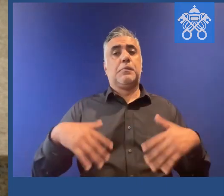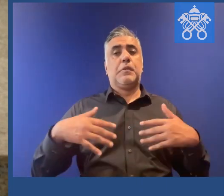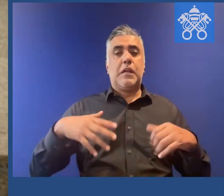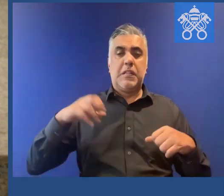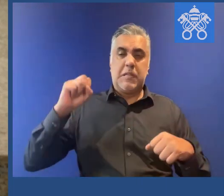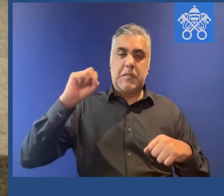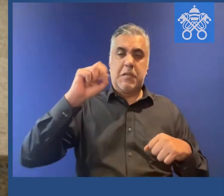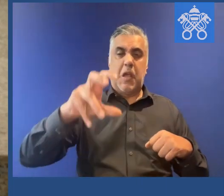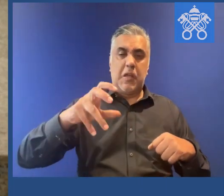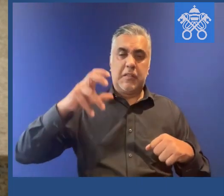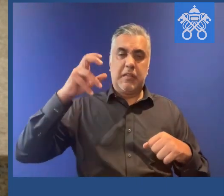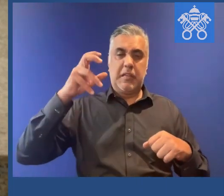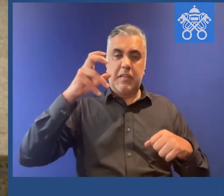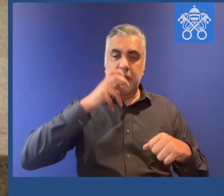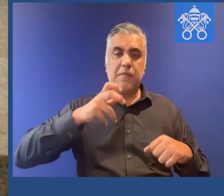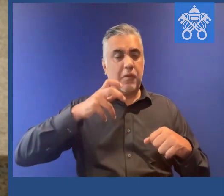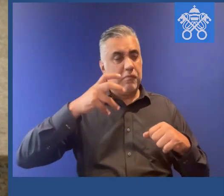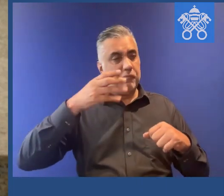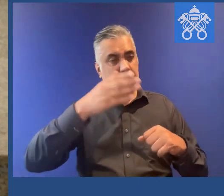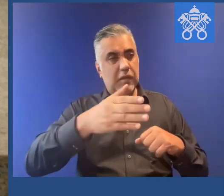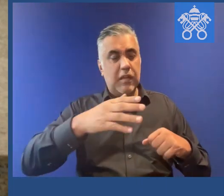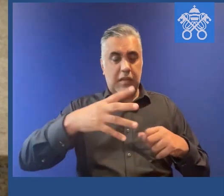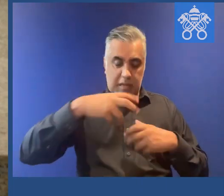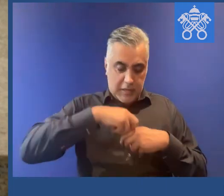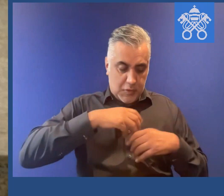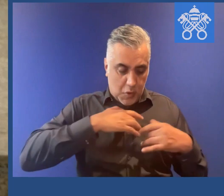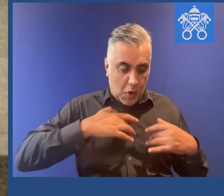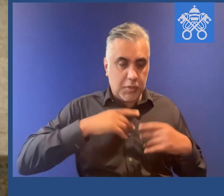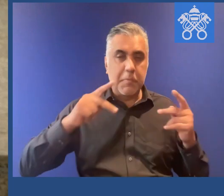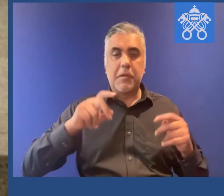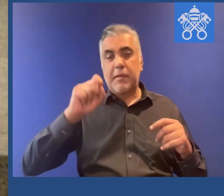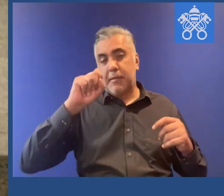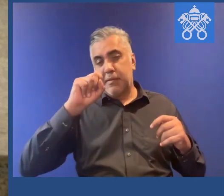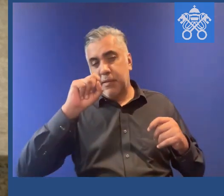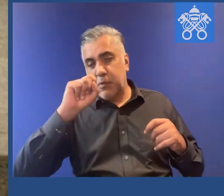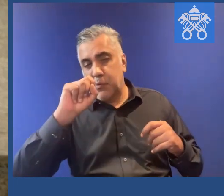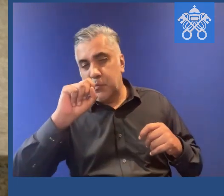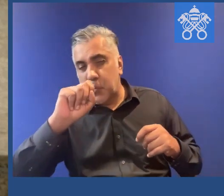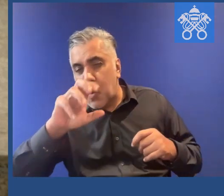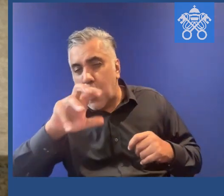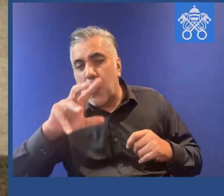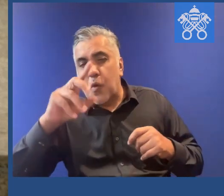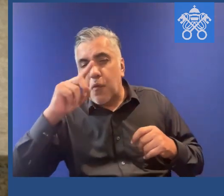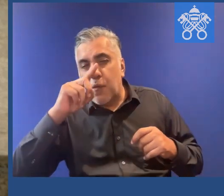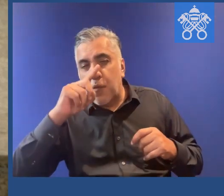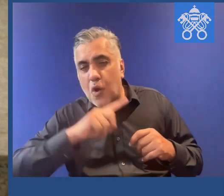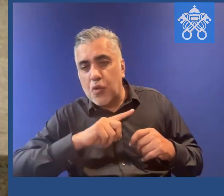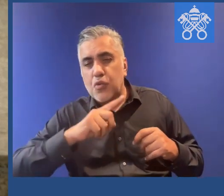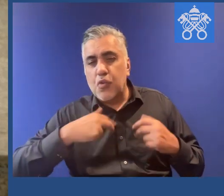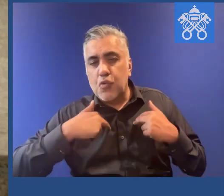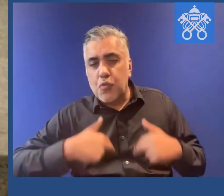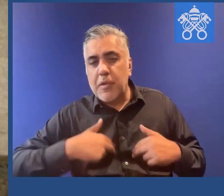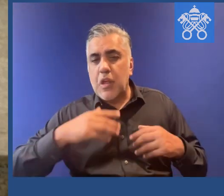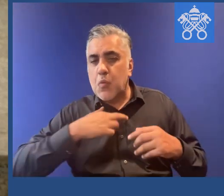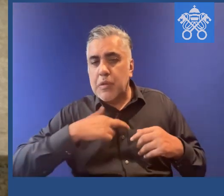by name the evil designs lurking in the hearts of the people. They call into question false human